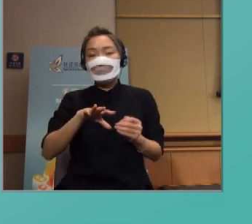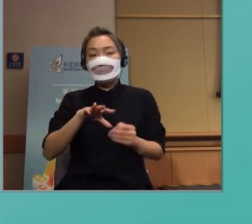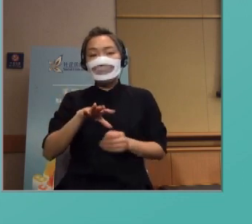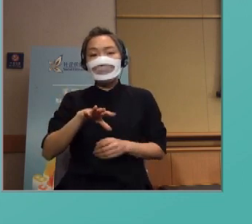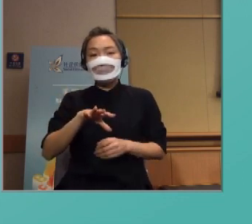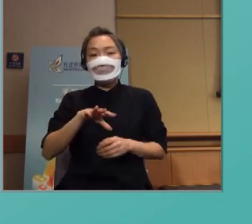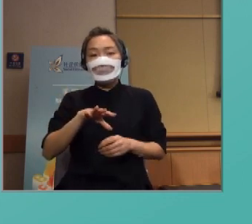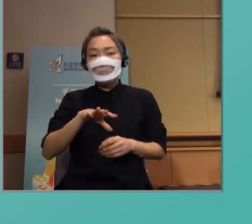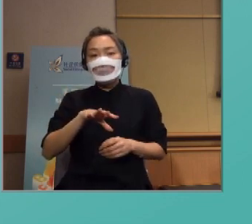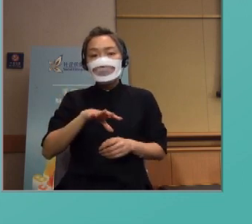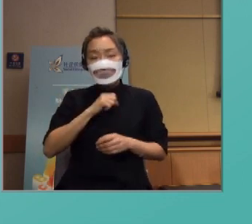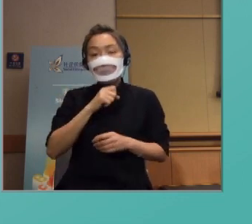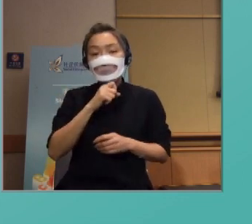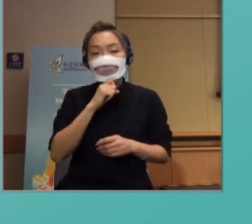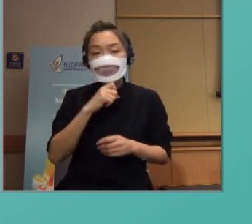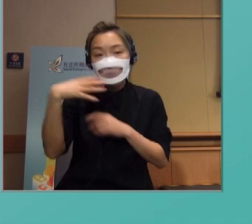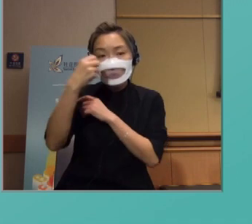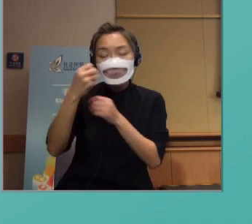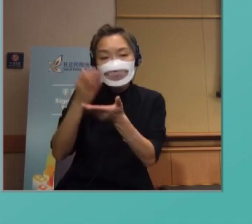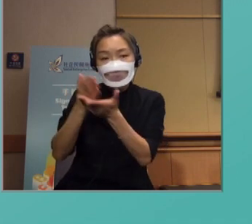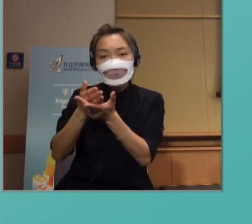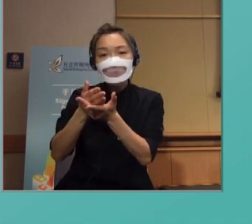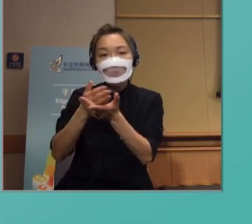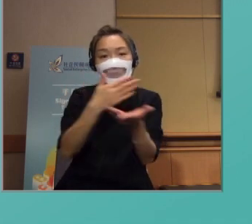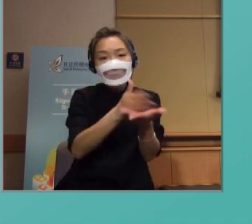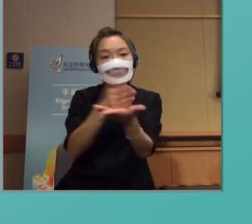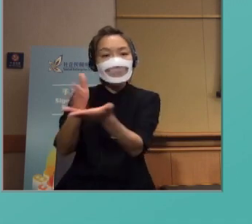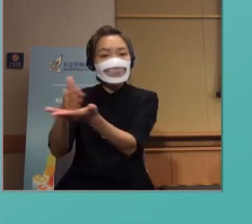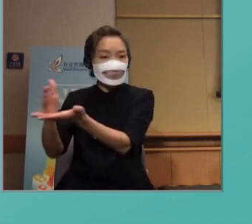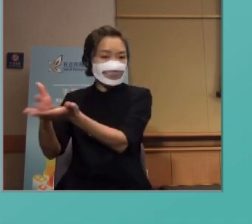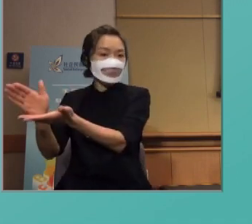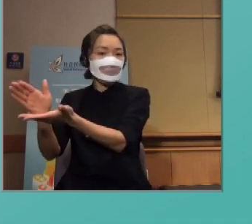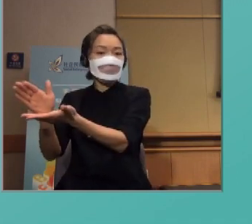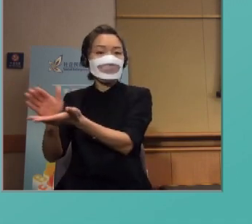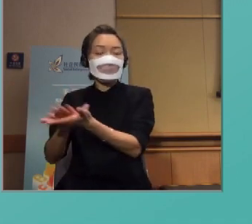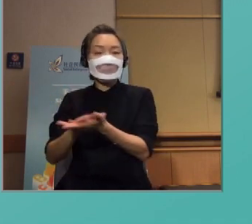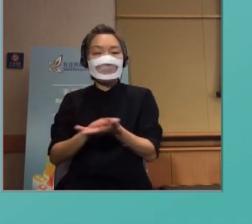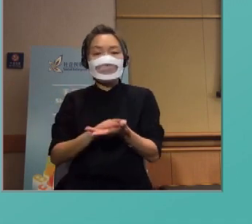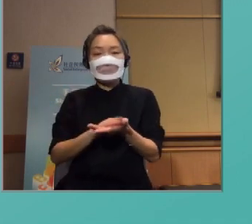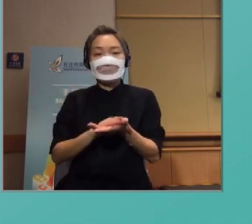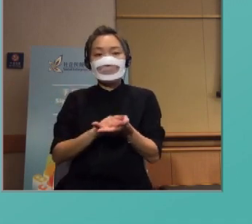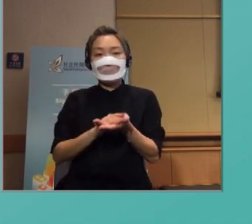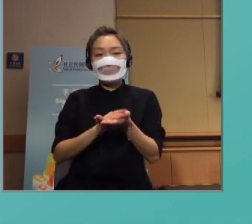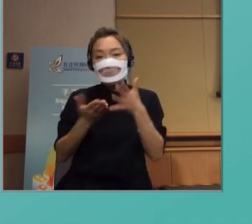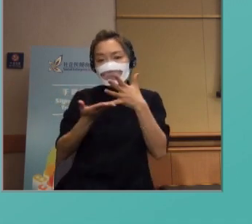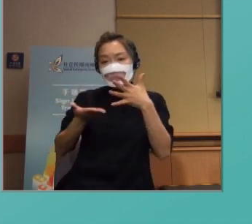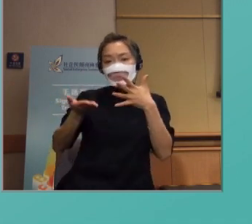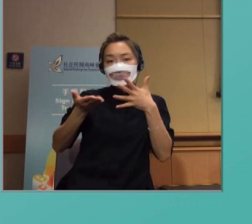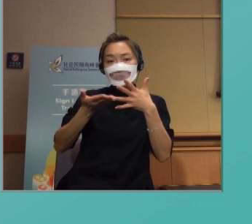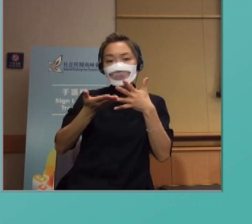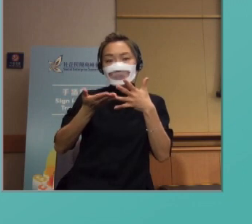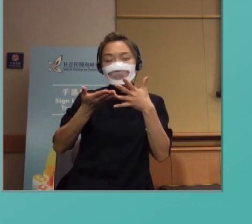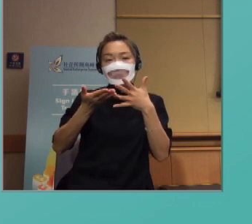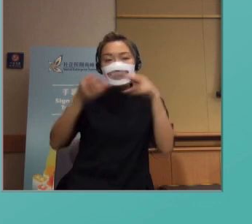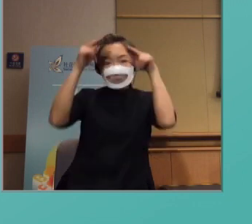being in the hands of certain centralized platforms. And part of this Web 3.0 is very much driven by